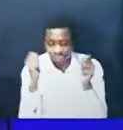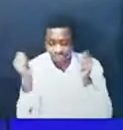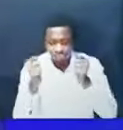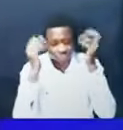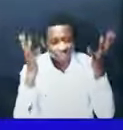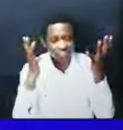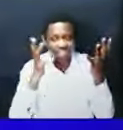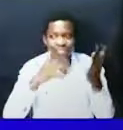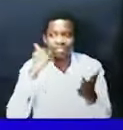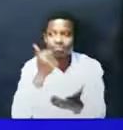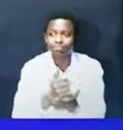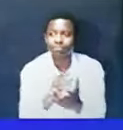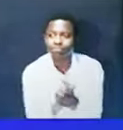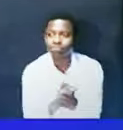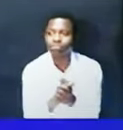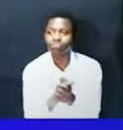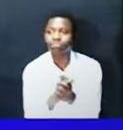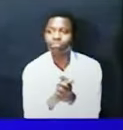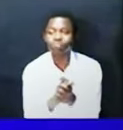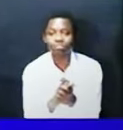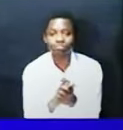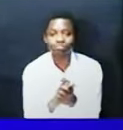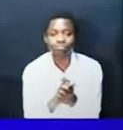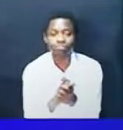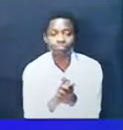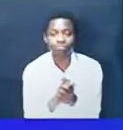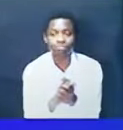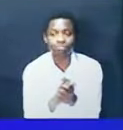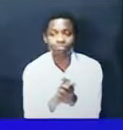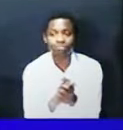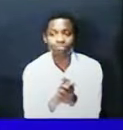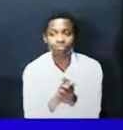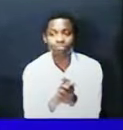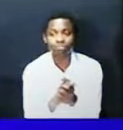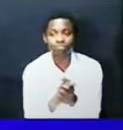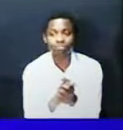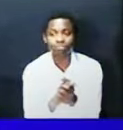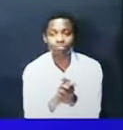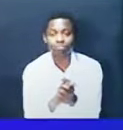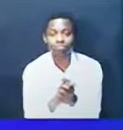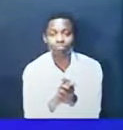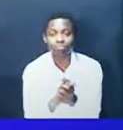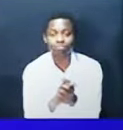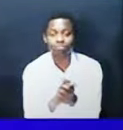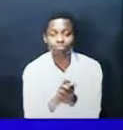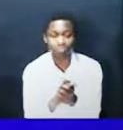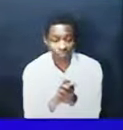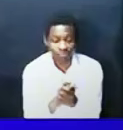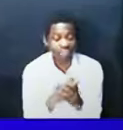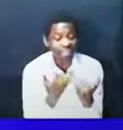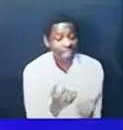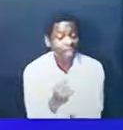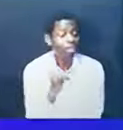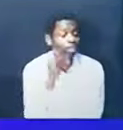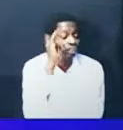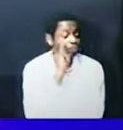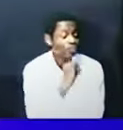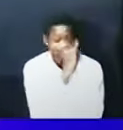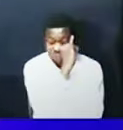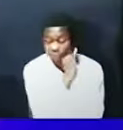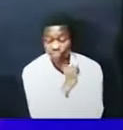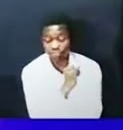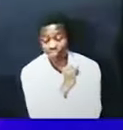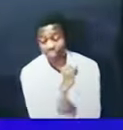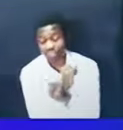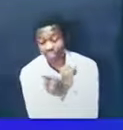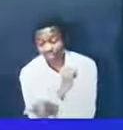Hallelujah. Amen. Now Israel is referred here as the guardian of the promise to Abraham and a